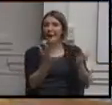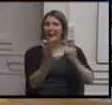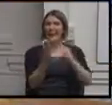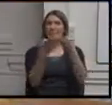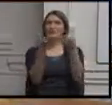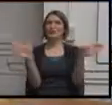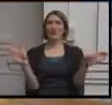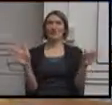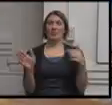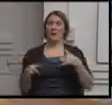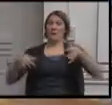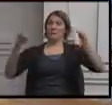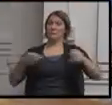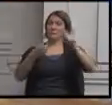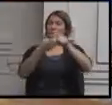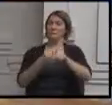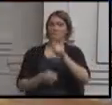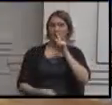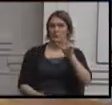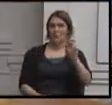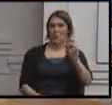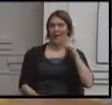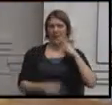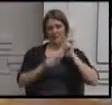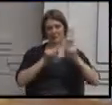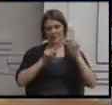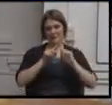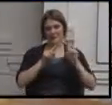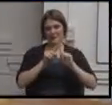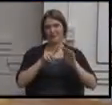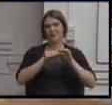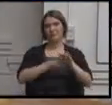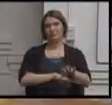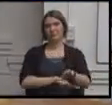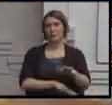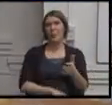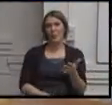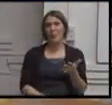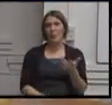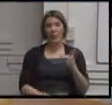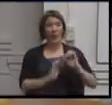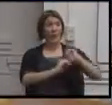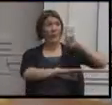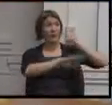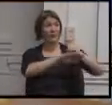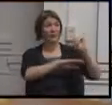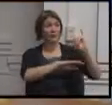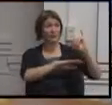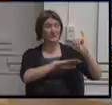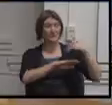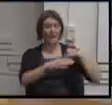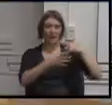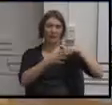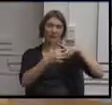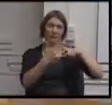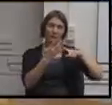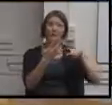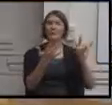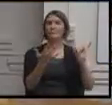generally, because of the factors that go into setting insurance rates, which would